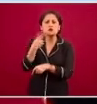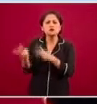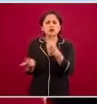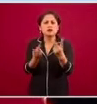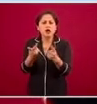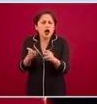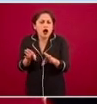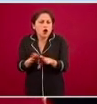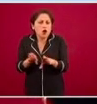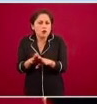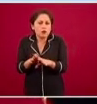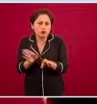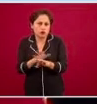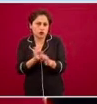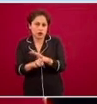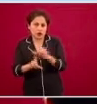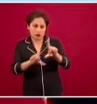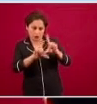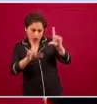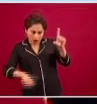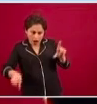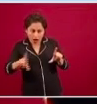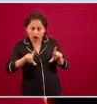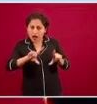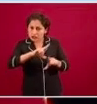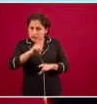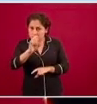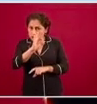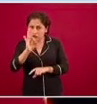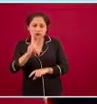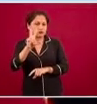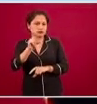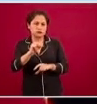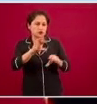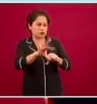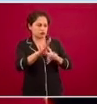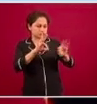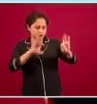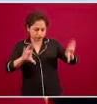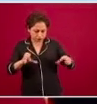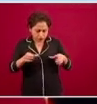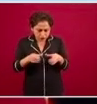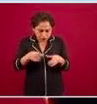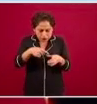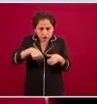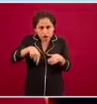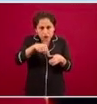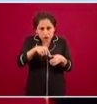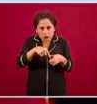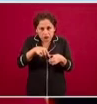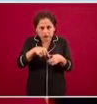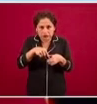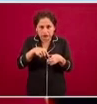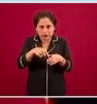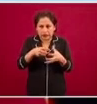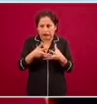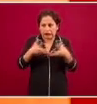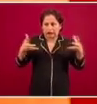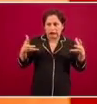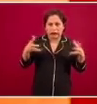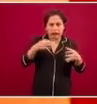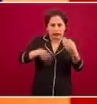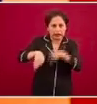instruments with a specific methodology that are widely used in many different